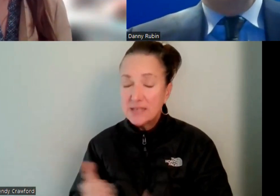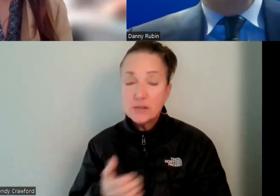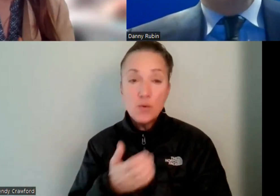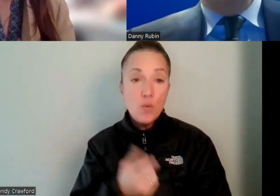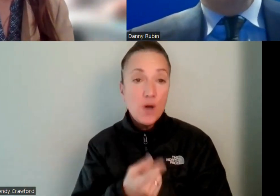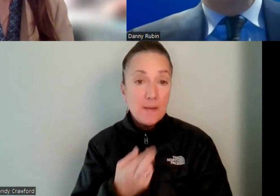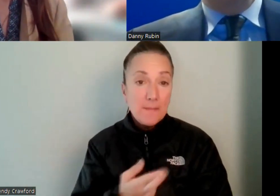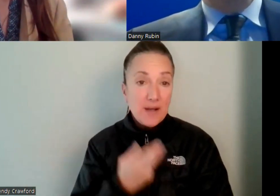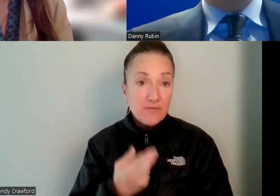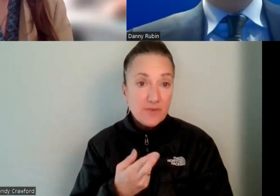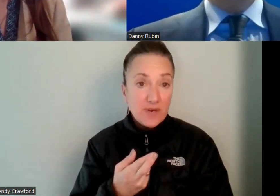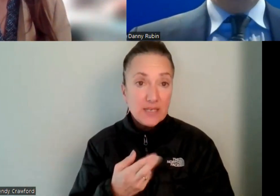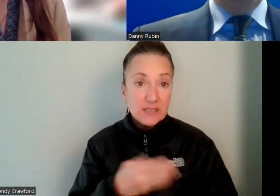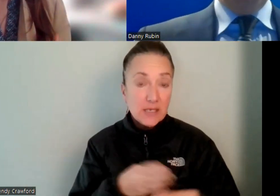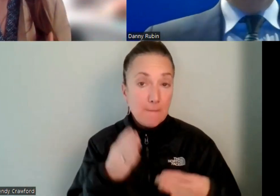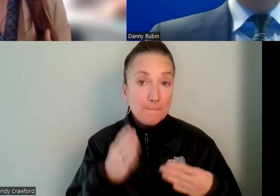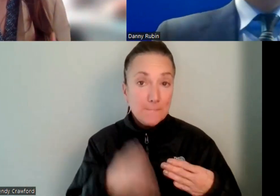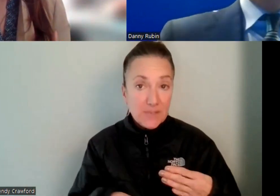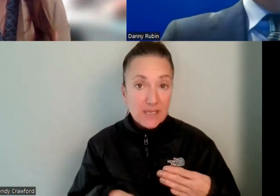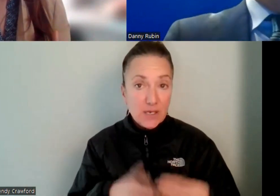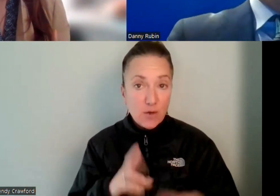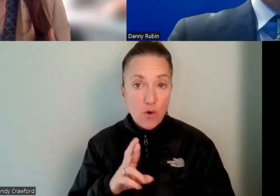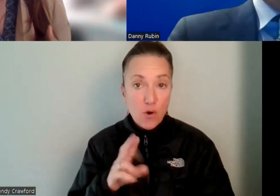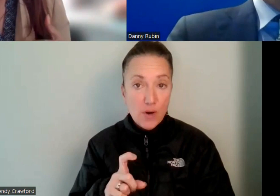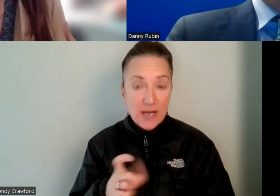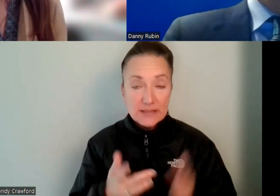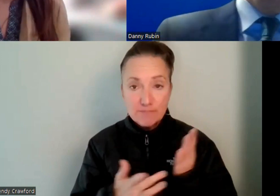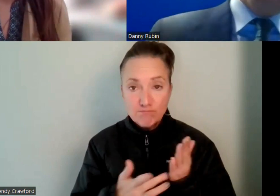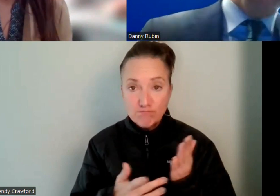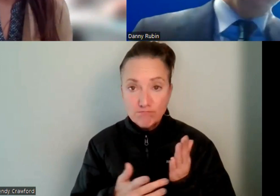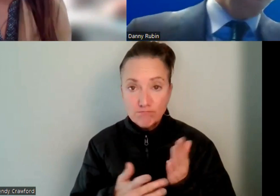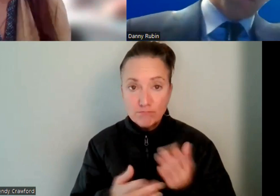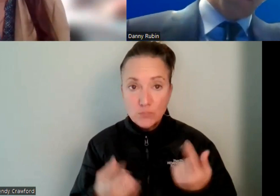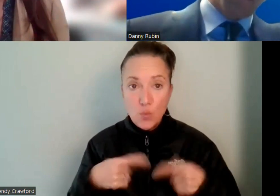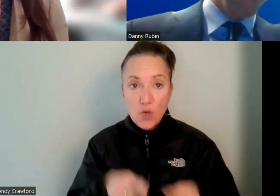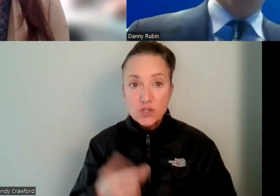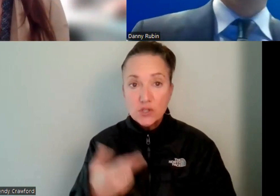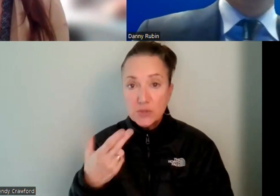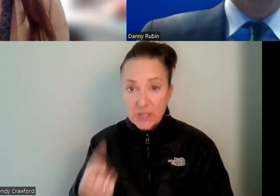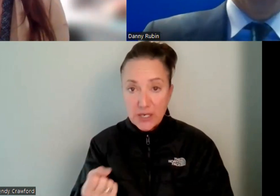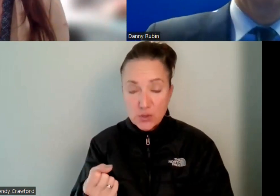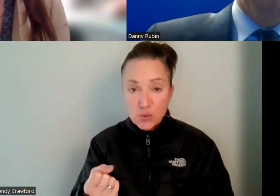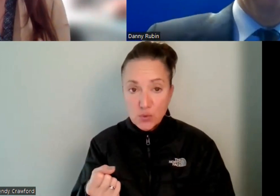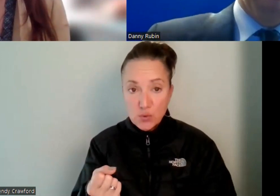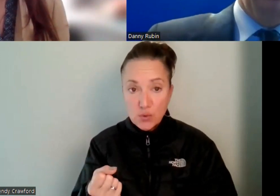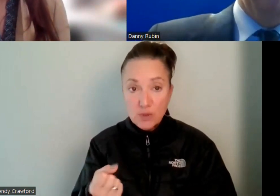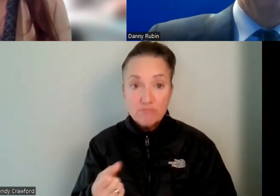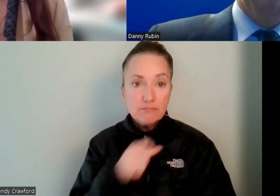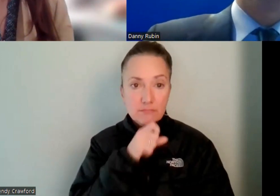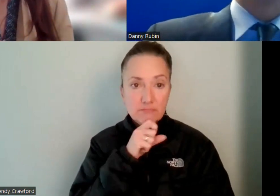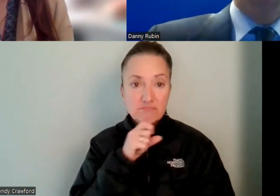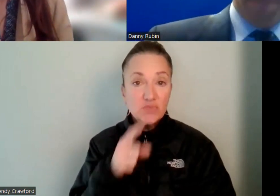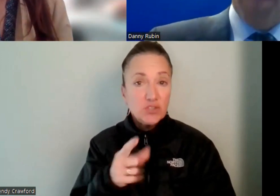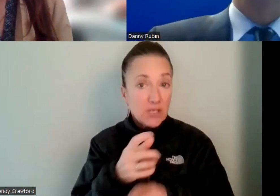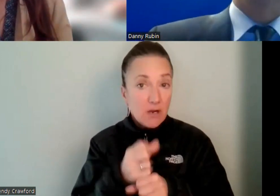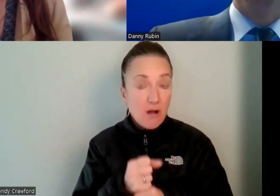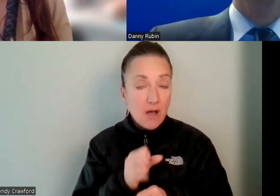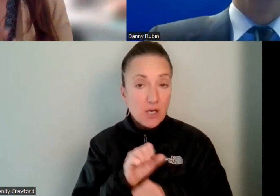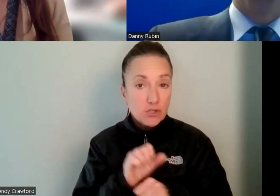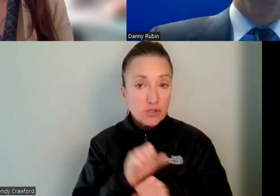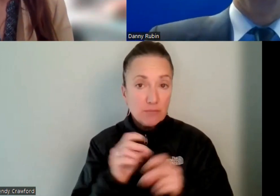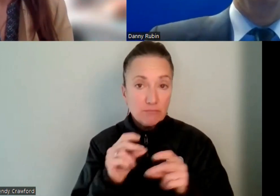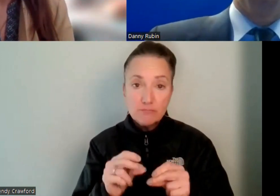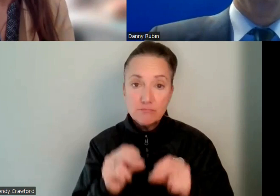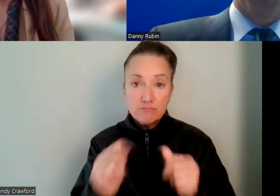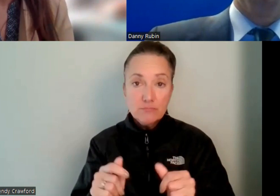actually completed her, you know, pharmacy tech certification while she was at high school and was able to get a job right away. Also, there